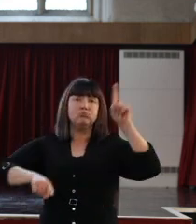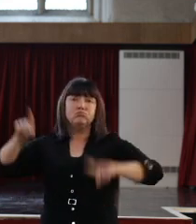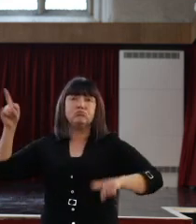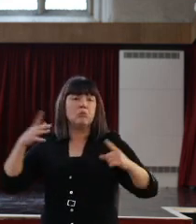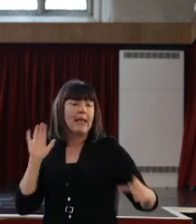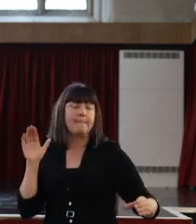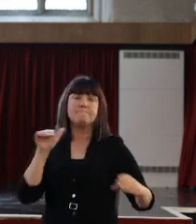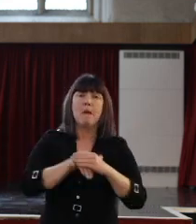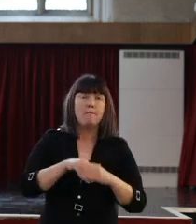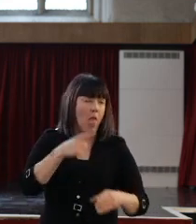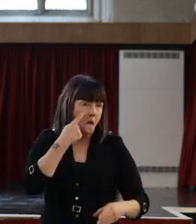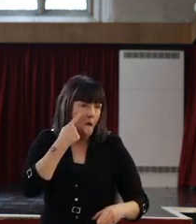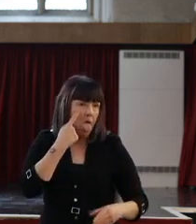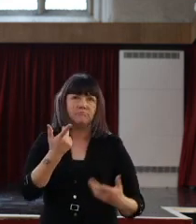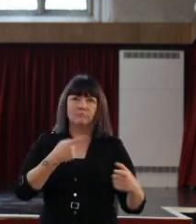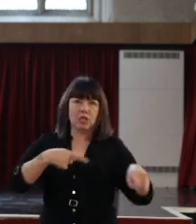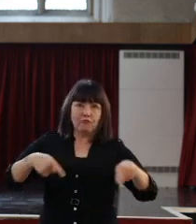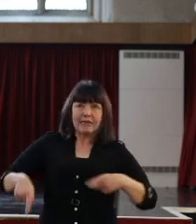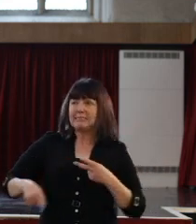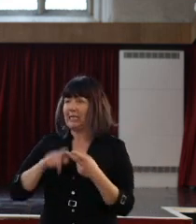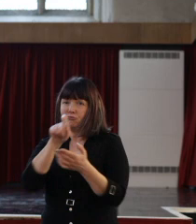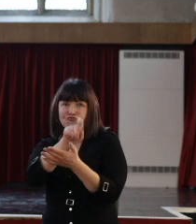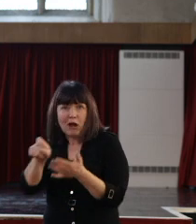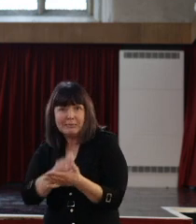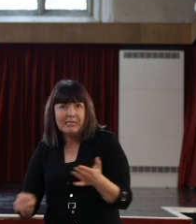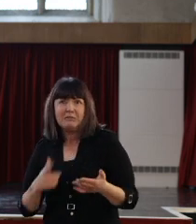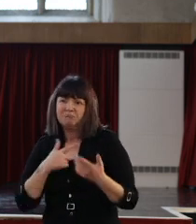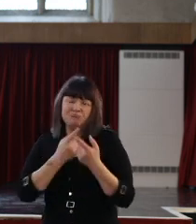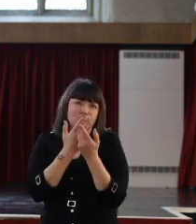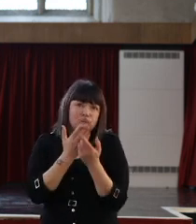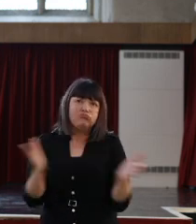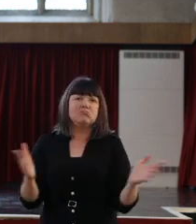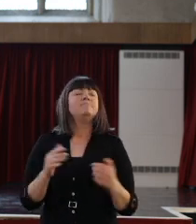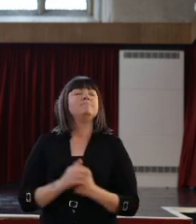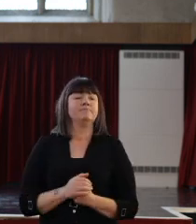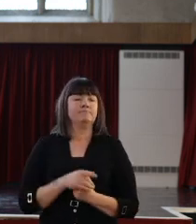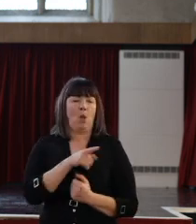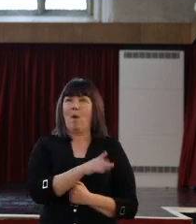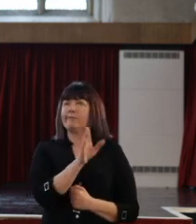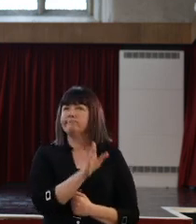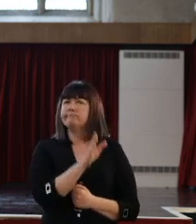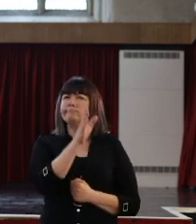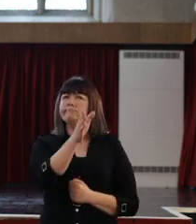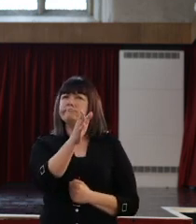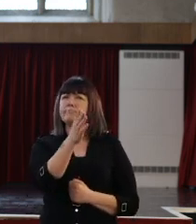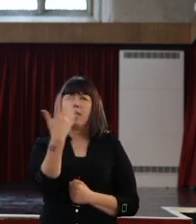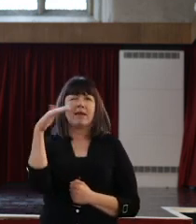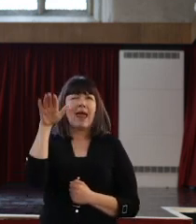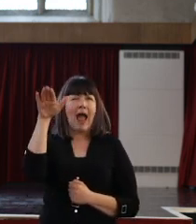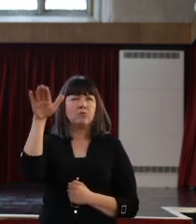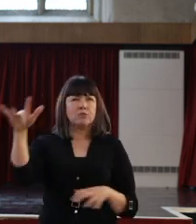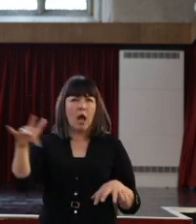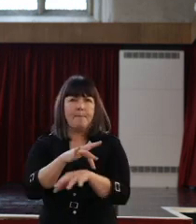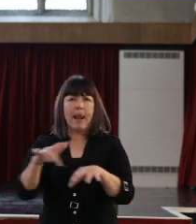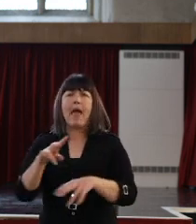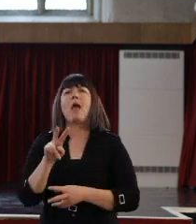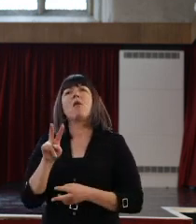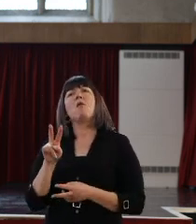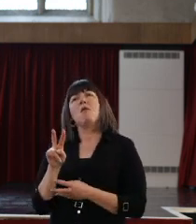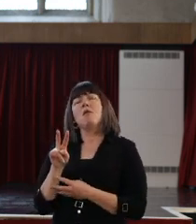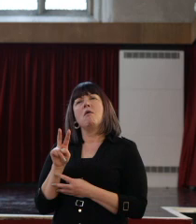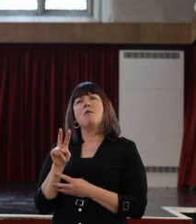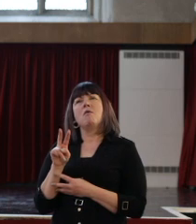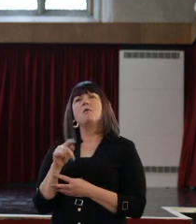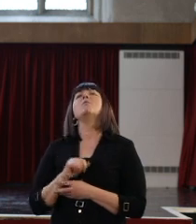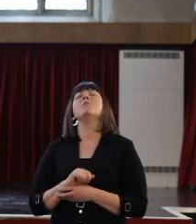directing. It's wonderful. It's a great place to start. And I went to see one of their outdoor plays and thought, I think I could do that. So I went to their next company